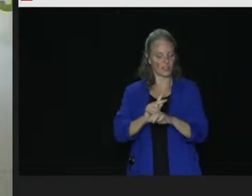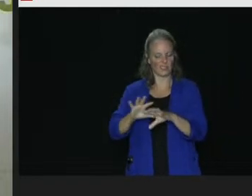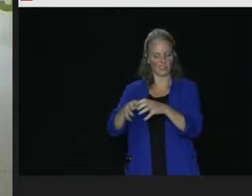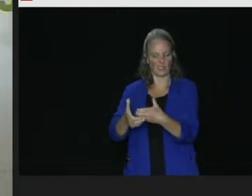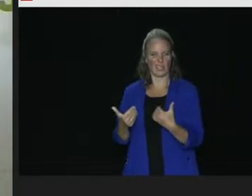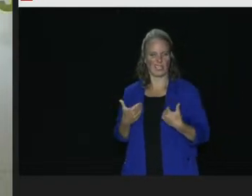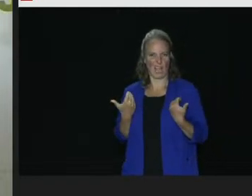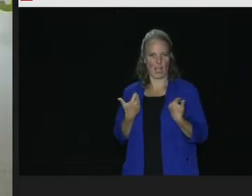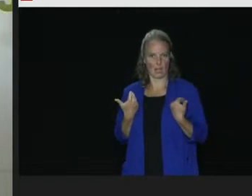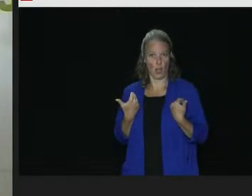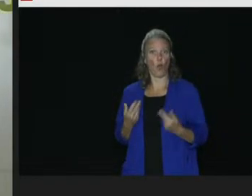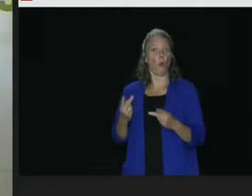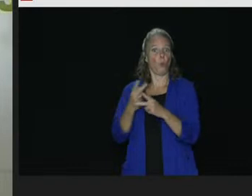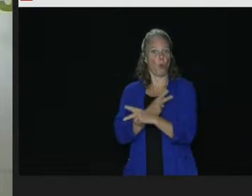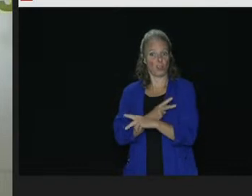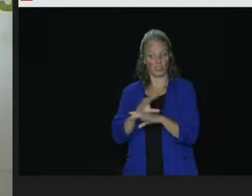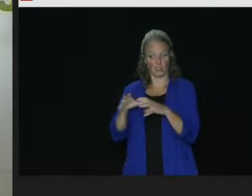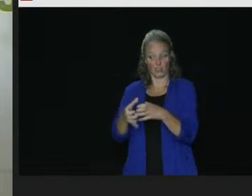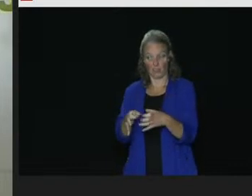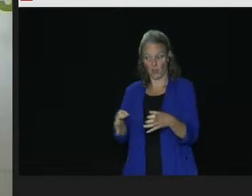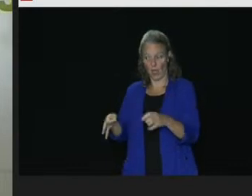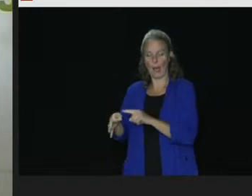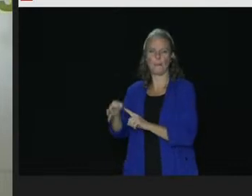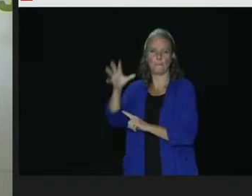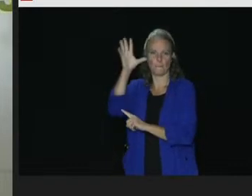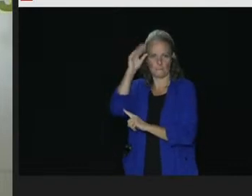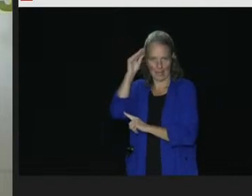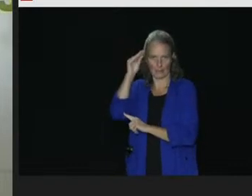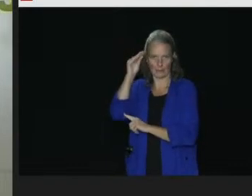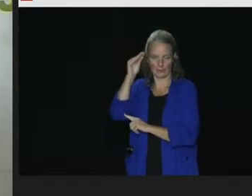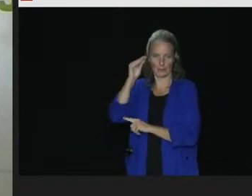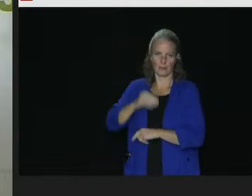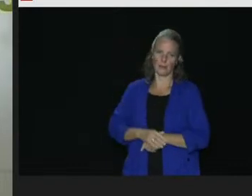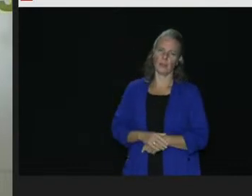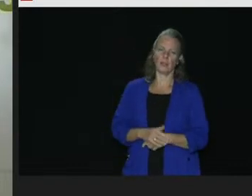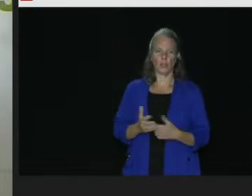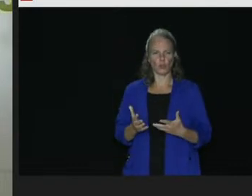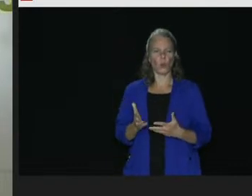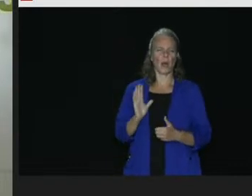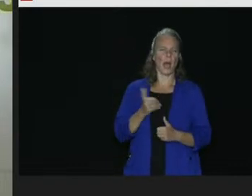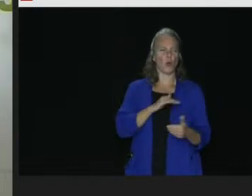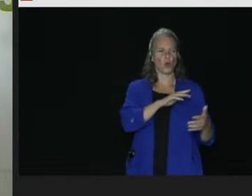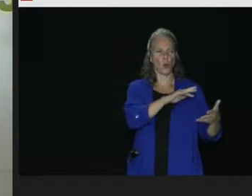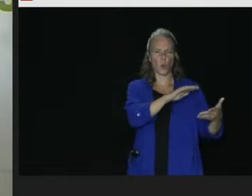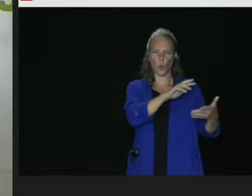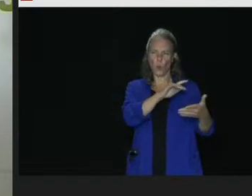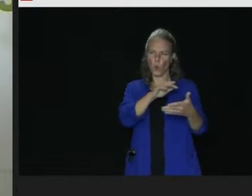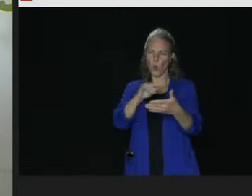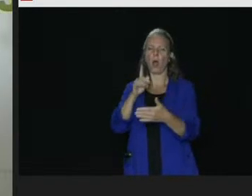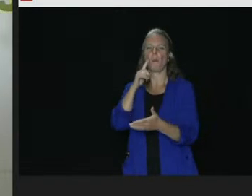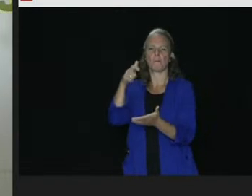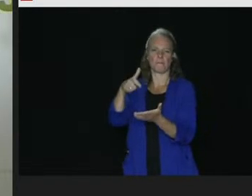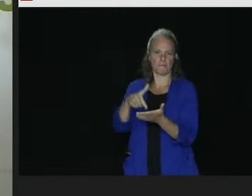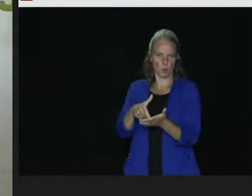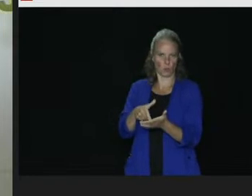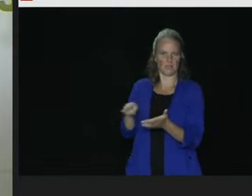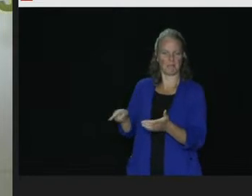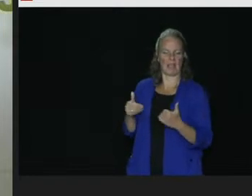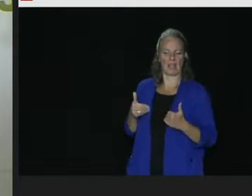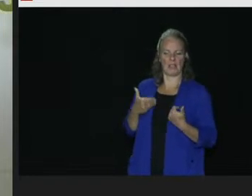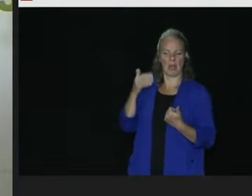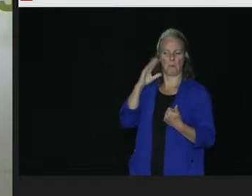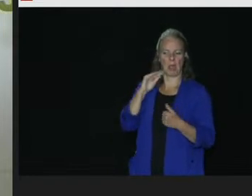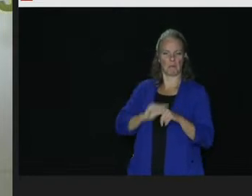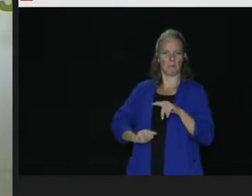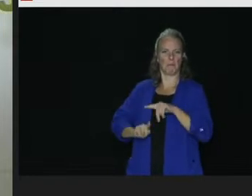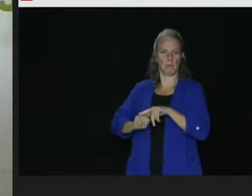males. And so that's a sort of observation, which is, I think, in line with what's been observed